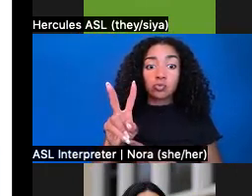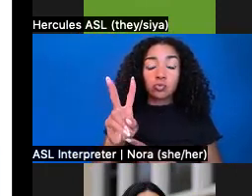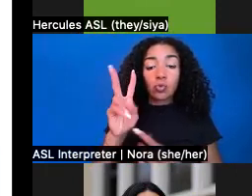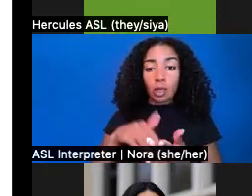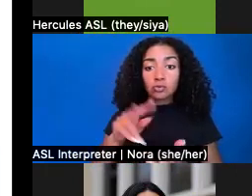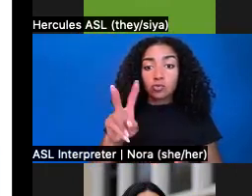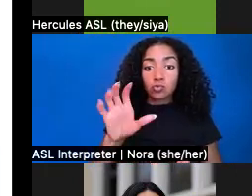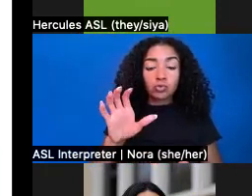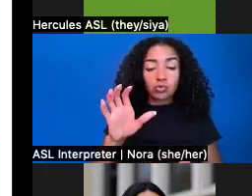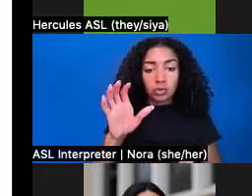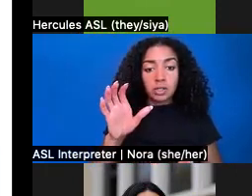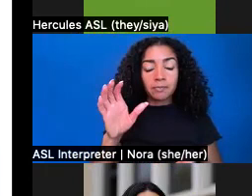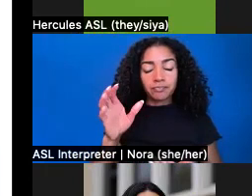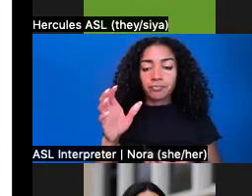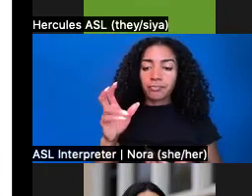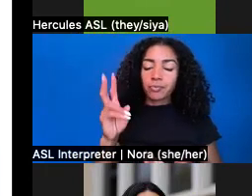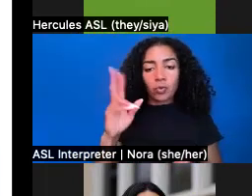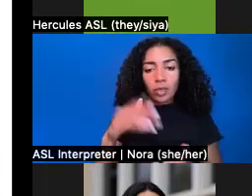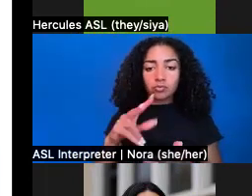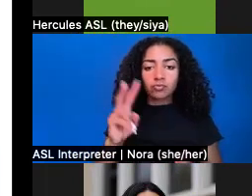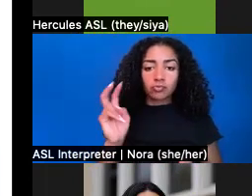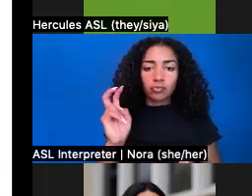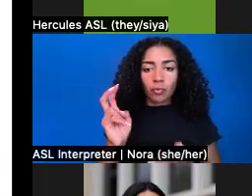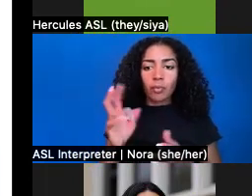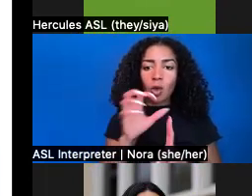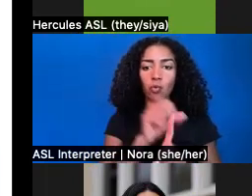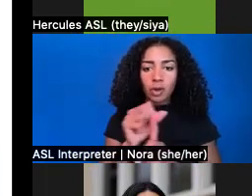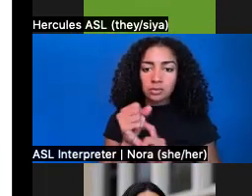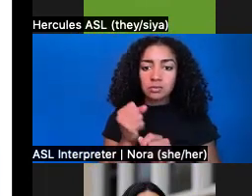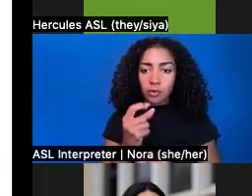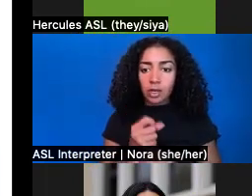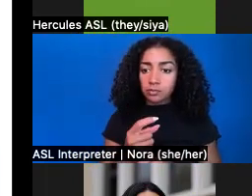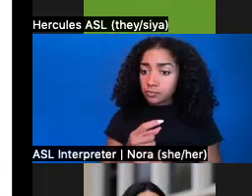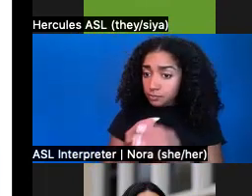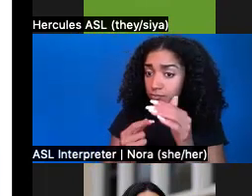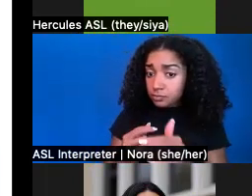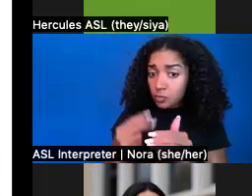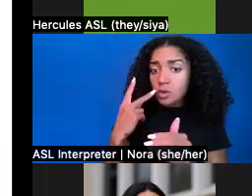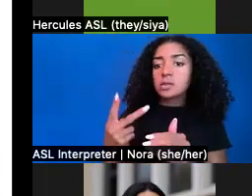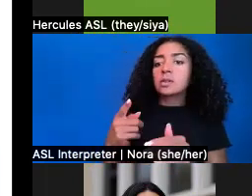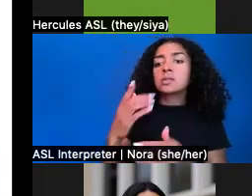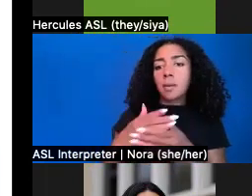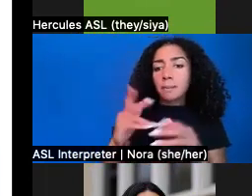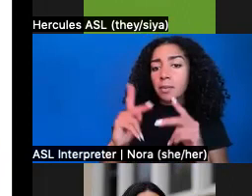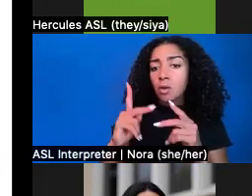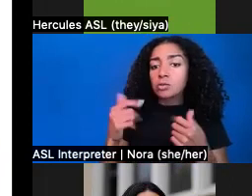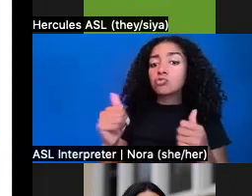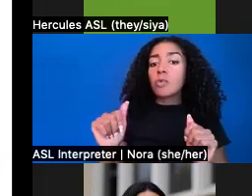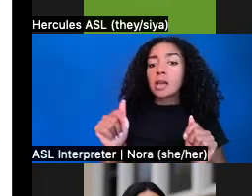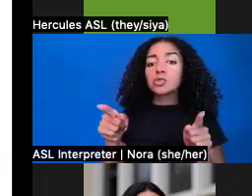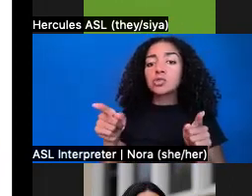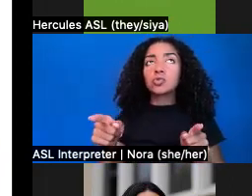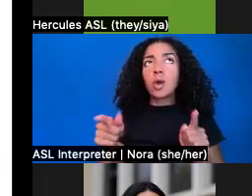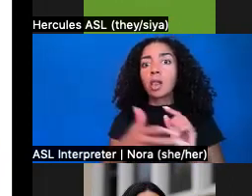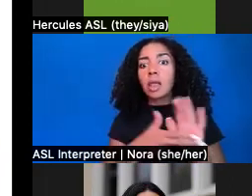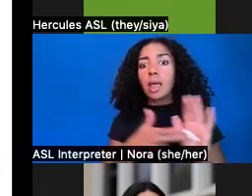Yeah, Mary, there are some people who are trying to attach pedophilia to the LGBTQIA community, which is very wrong. So